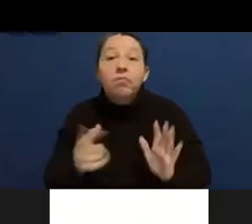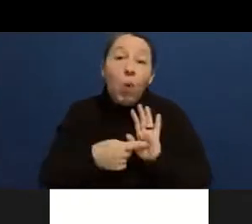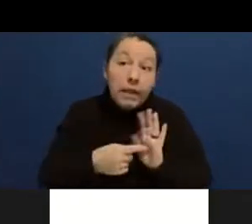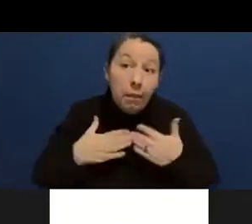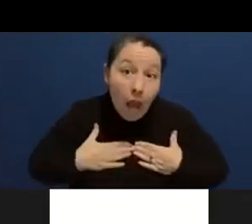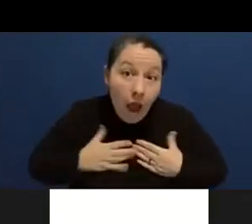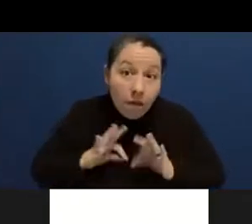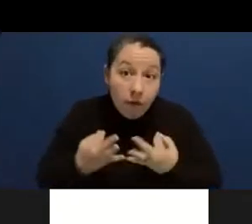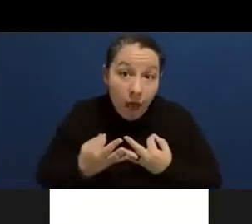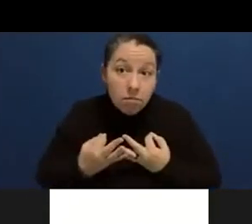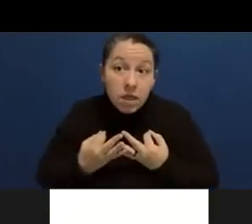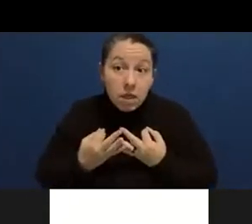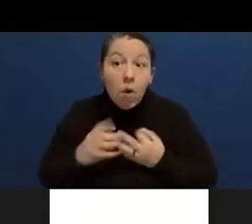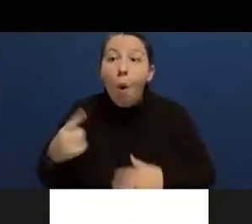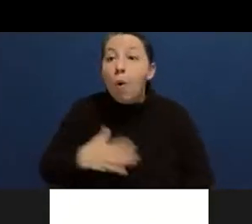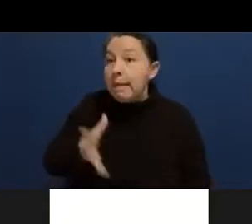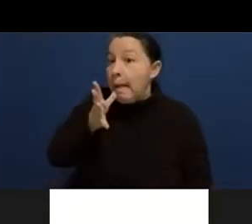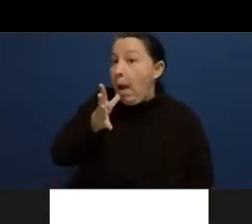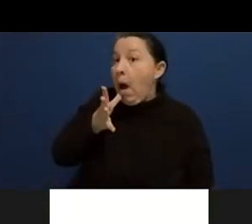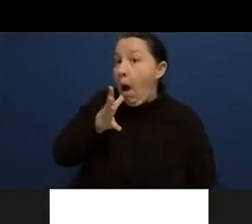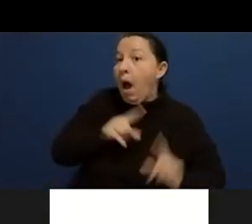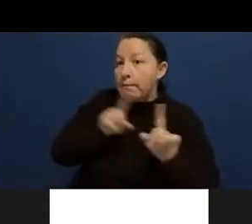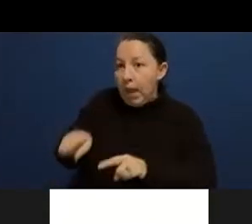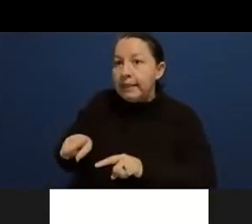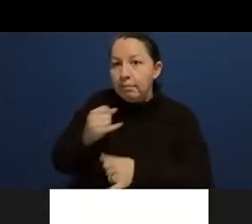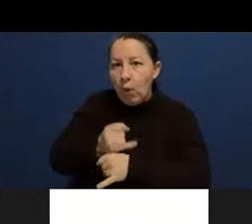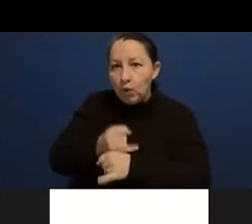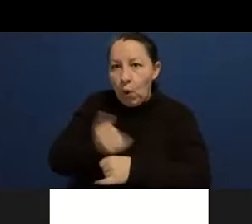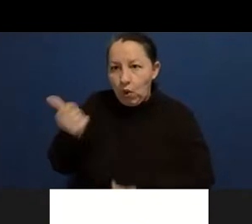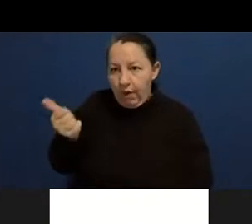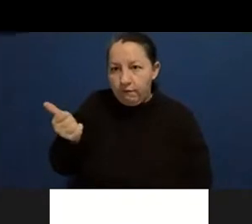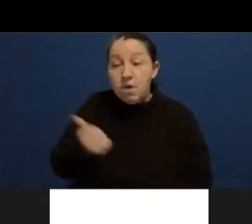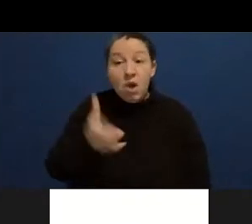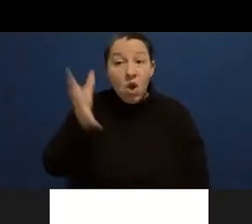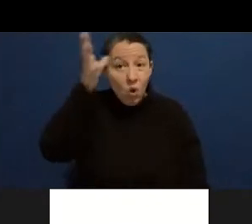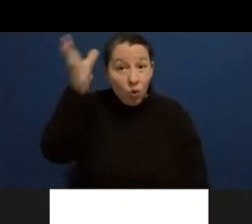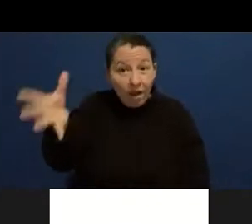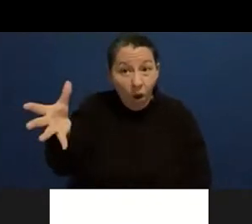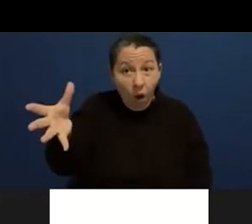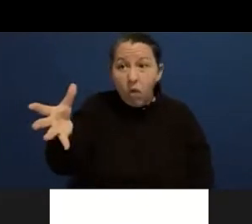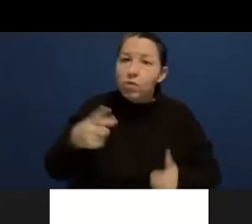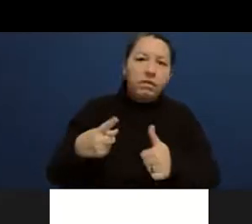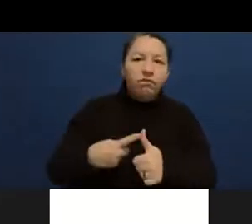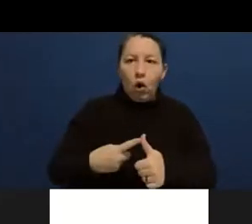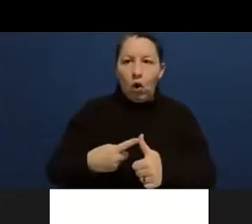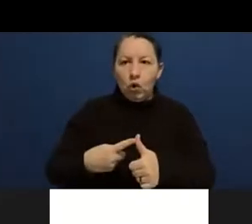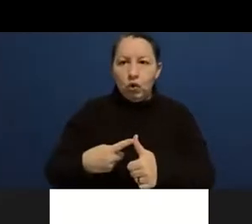family, only my mother went to boarding school. My grandfather was the first